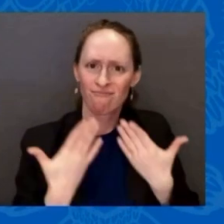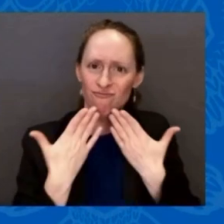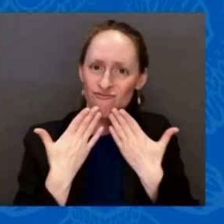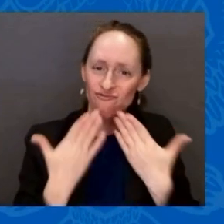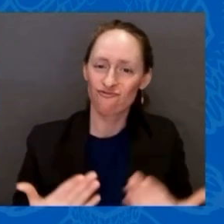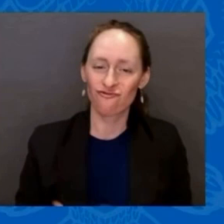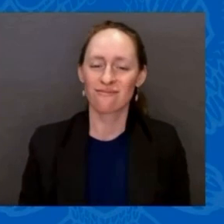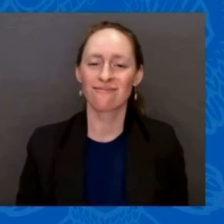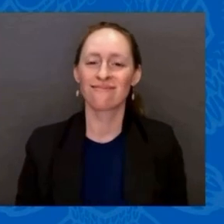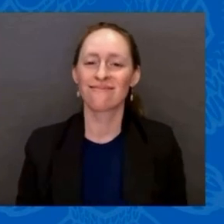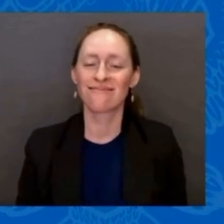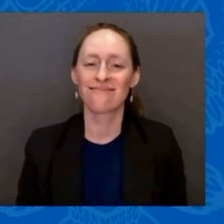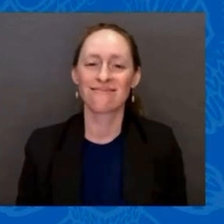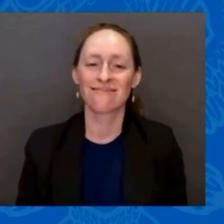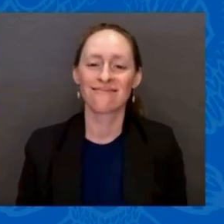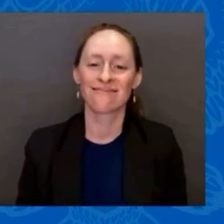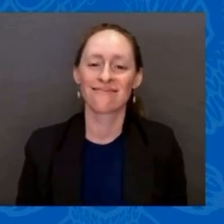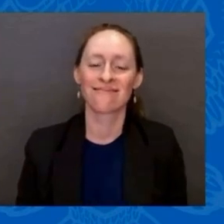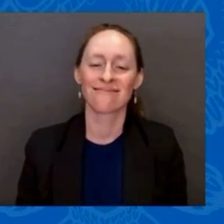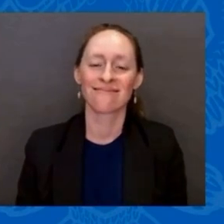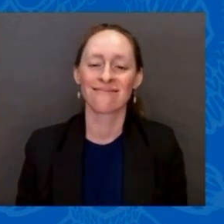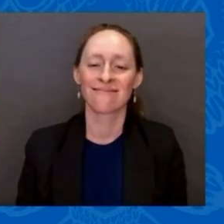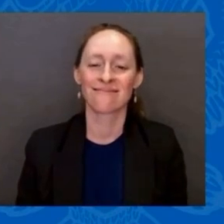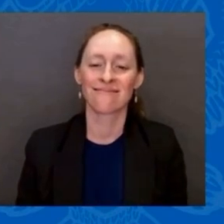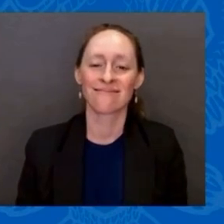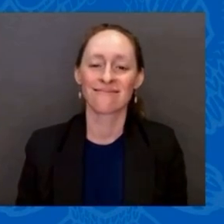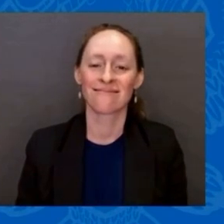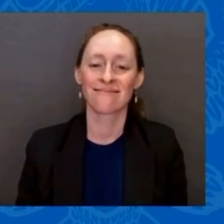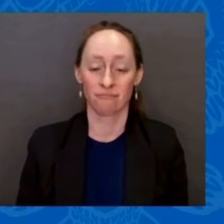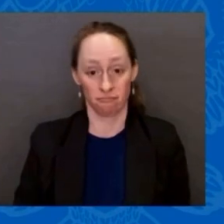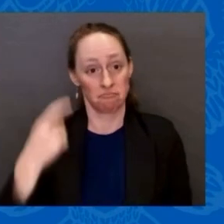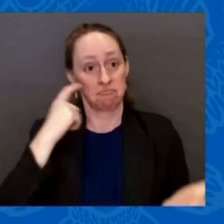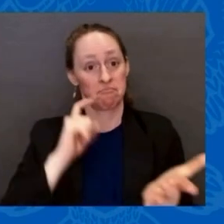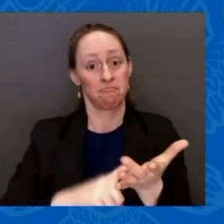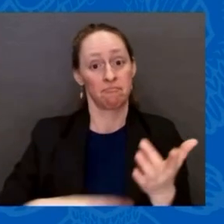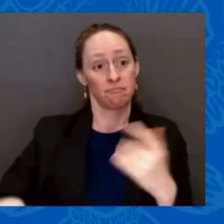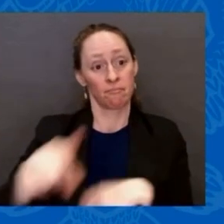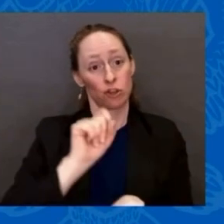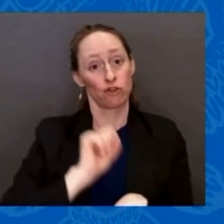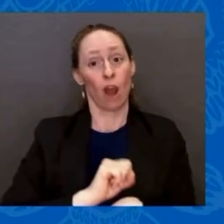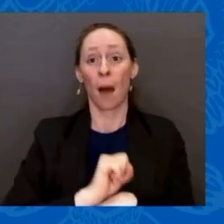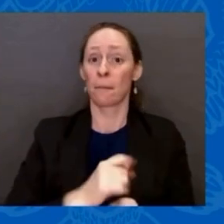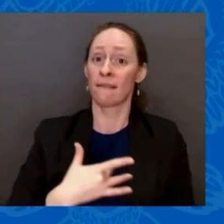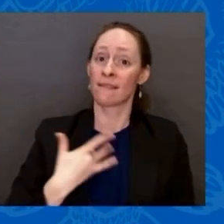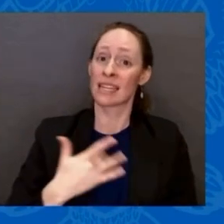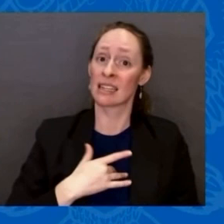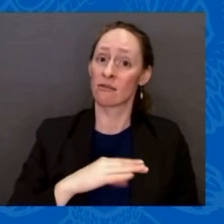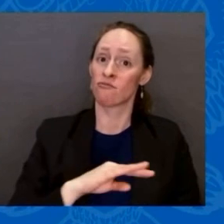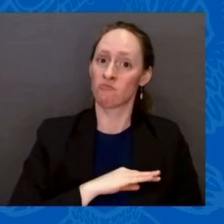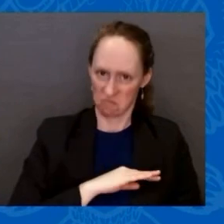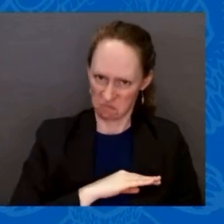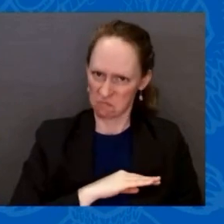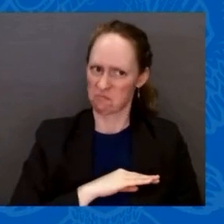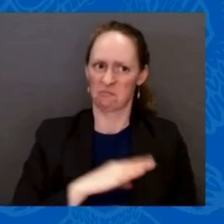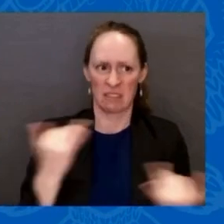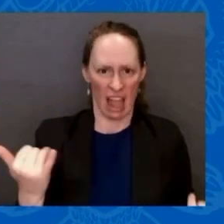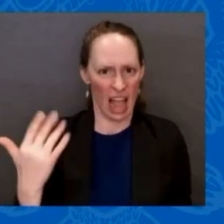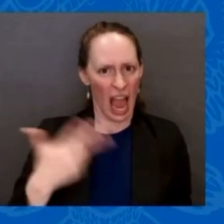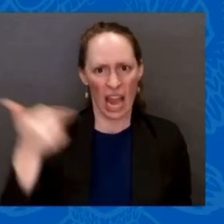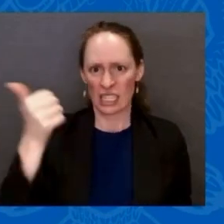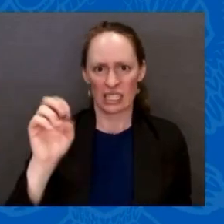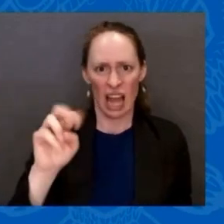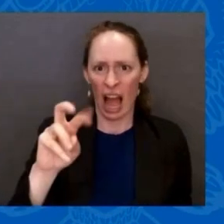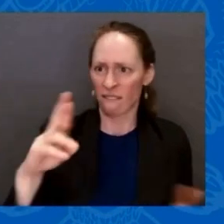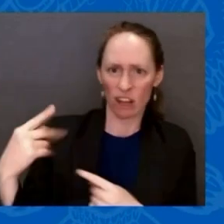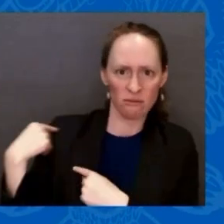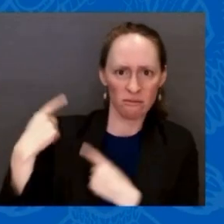on every poll, is at a 36-year high. More people are satisfied with their jobs than any time in 36 years.